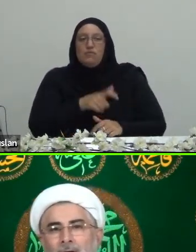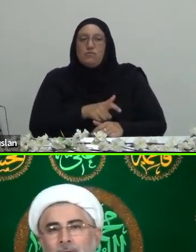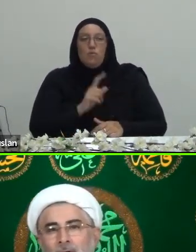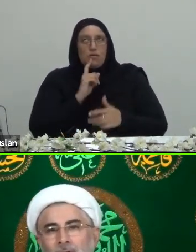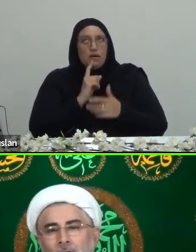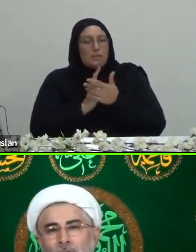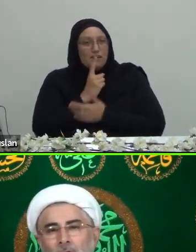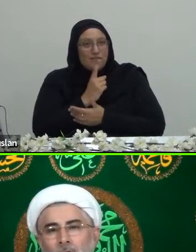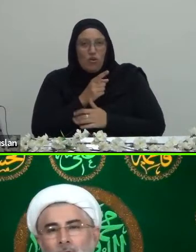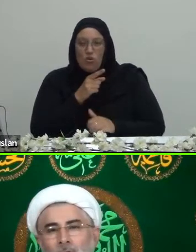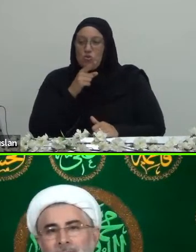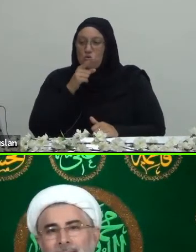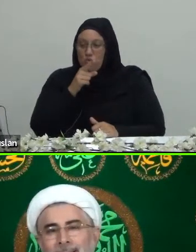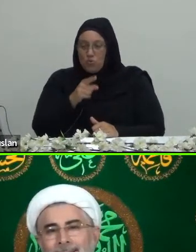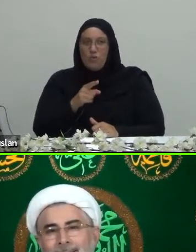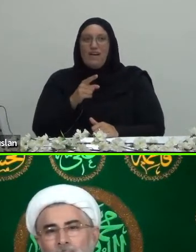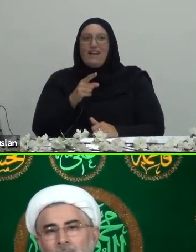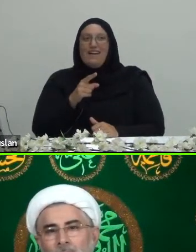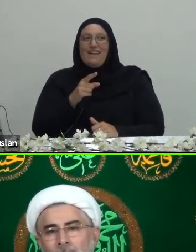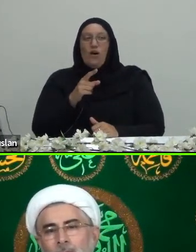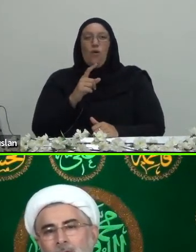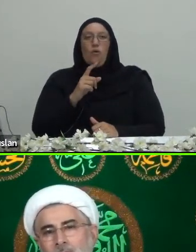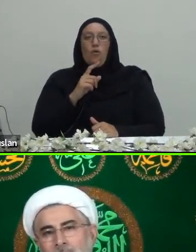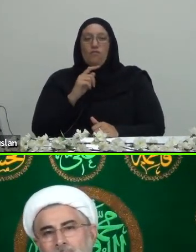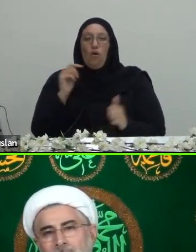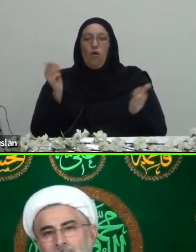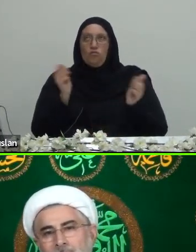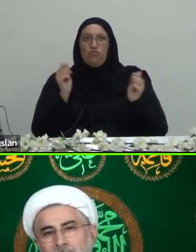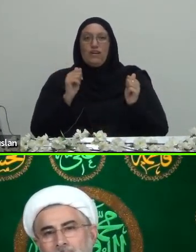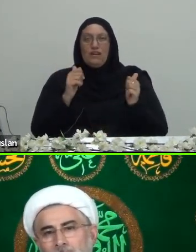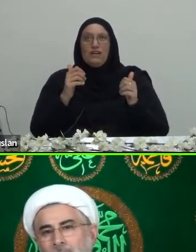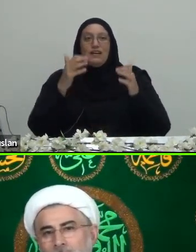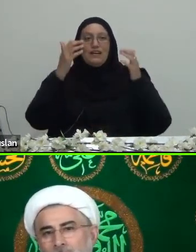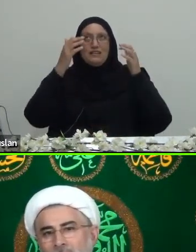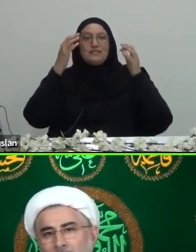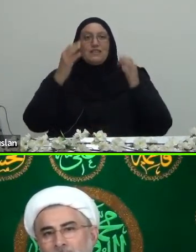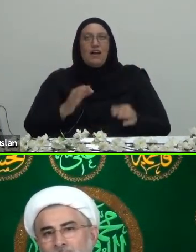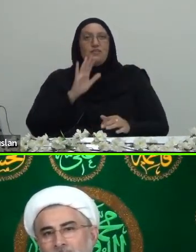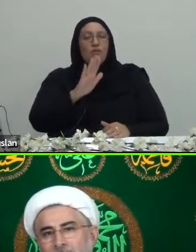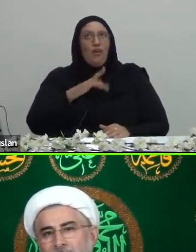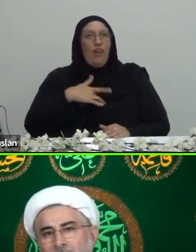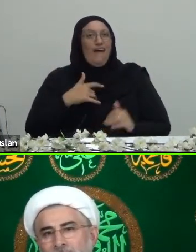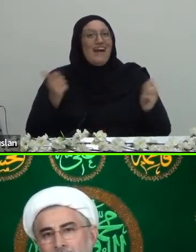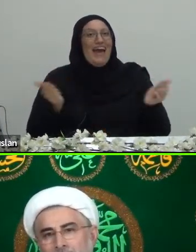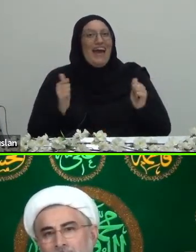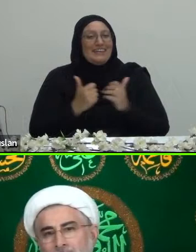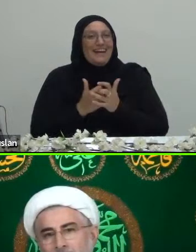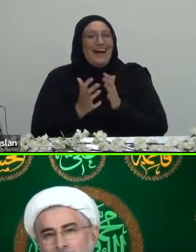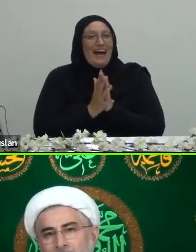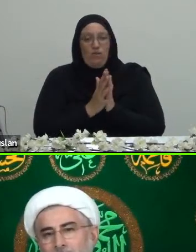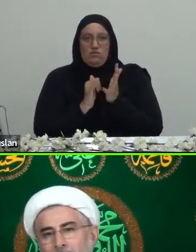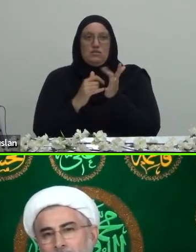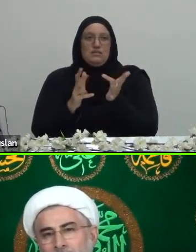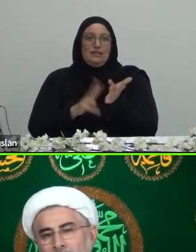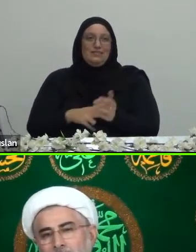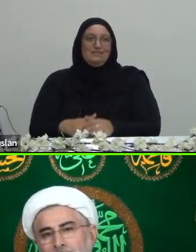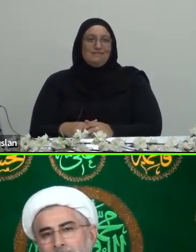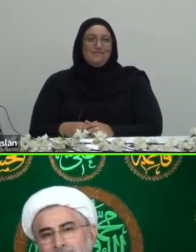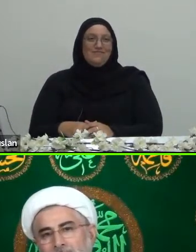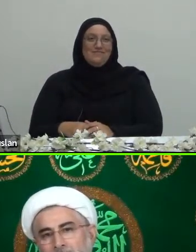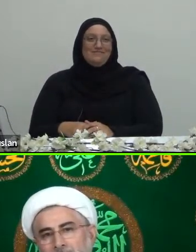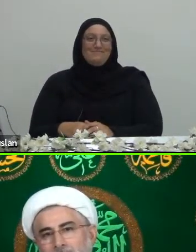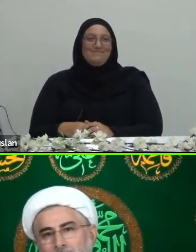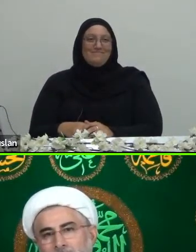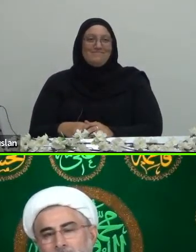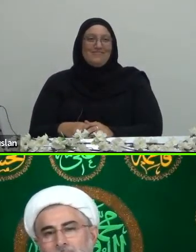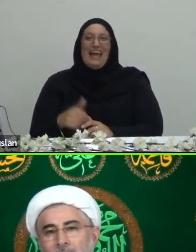I have concluded and ended my life by sin, because I haven't been fair to my children, I haven't been fair to people